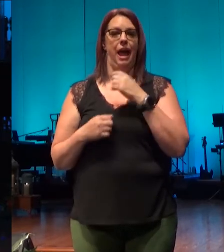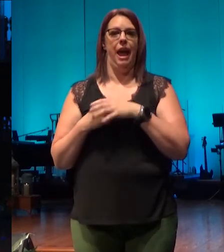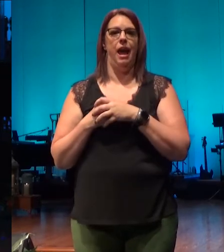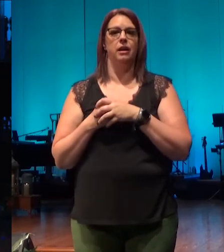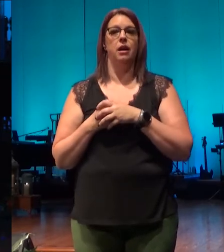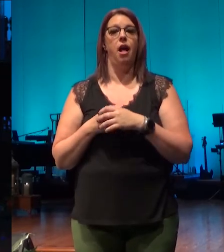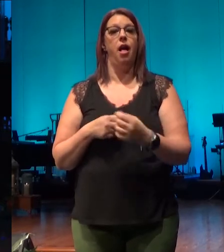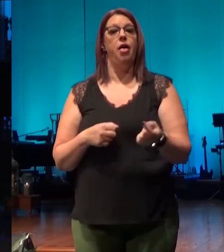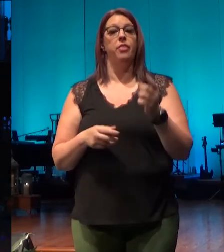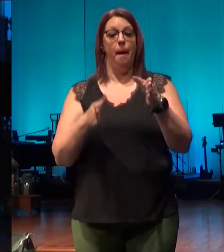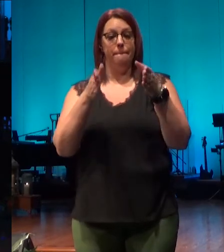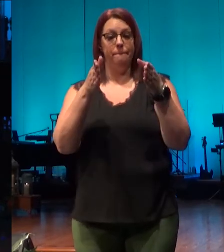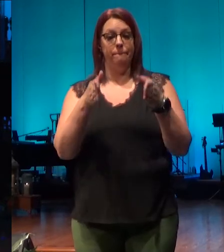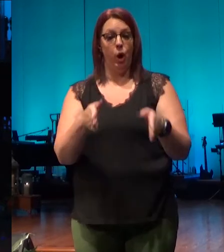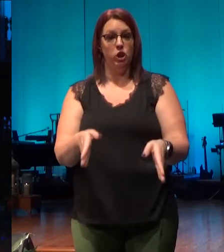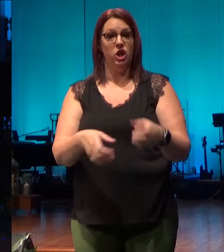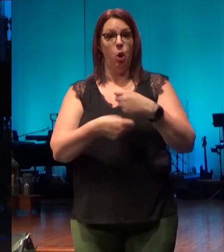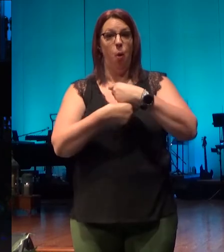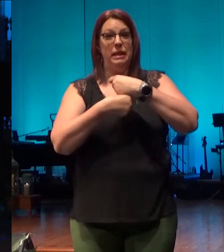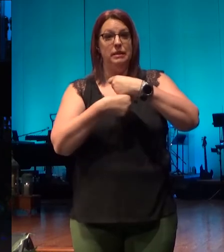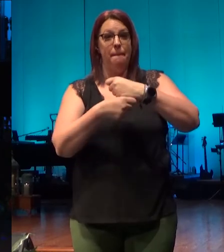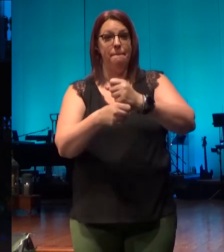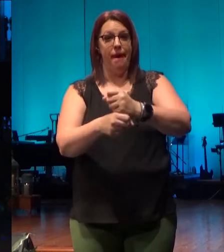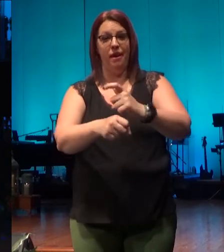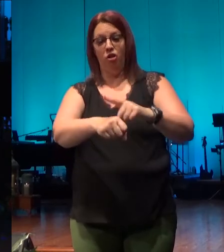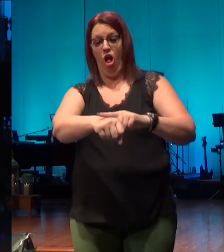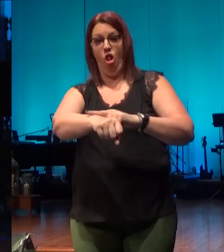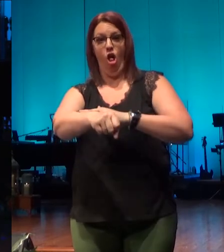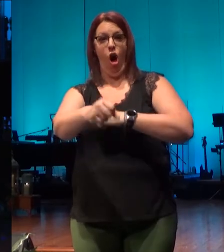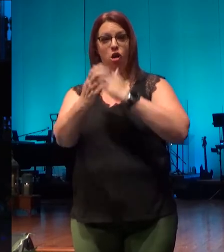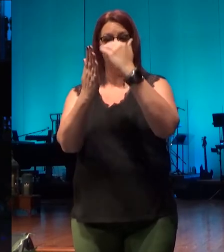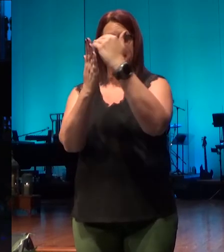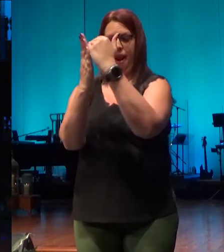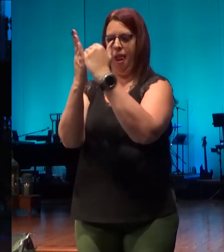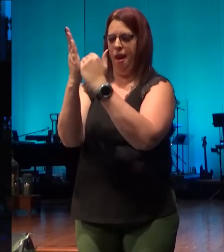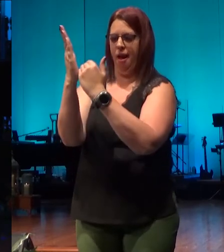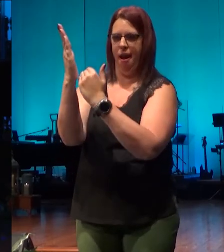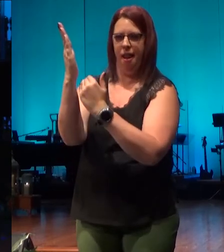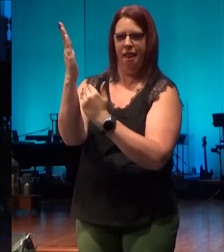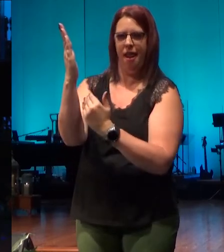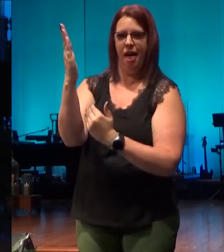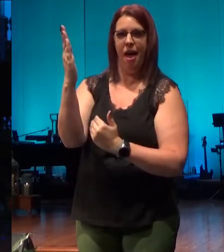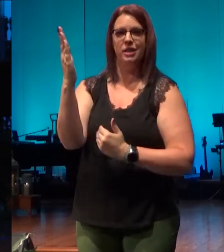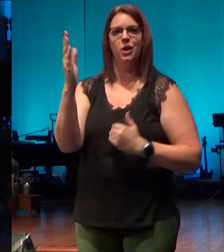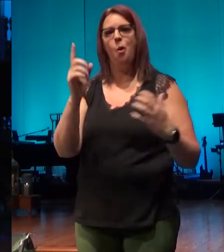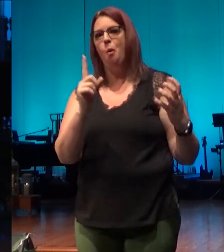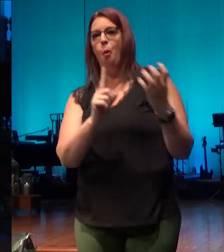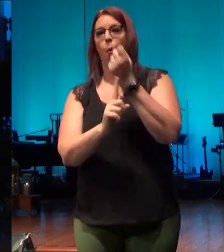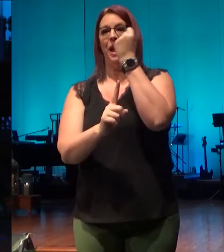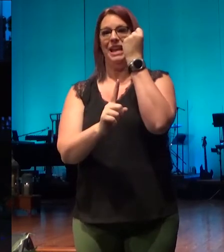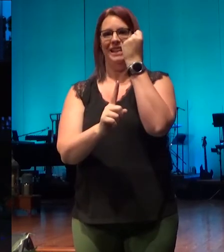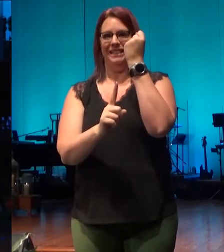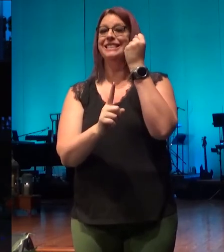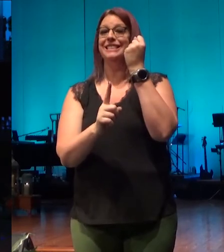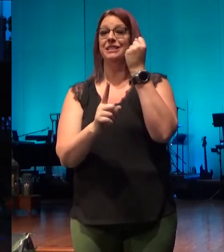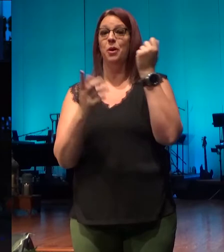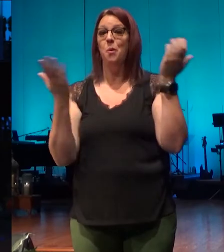the one who has made the longest list will win the grand prize of getting to preach next